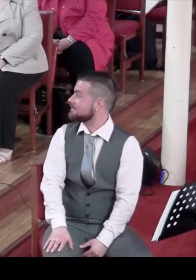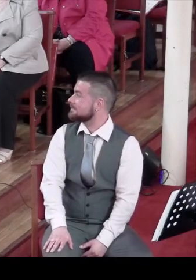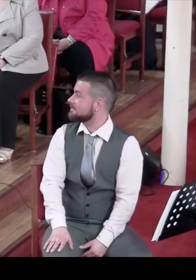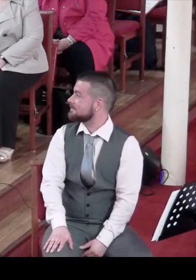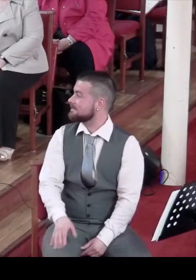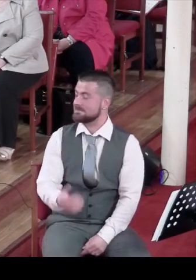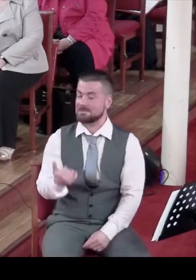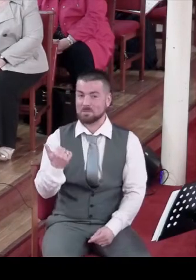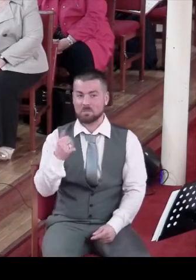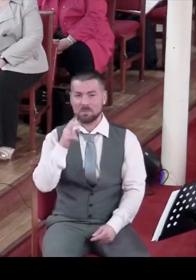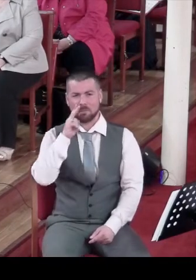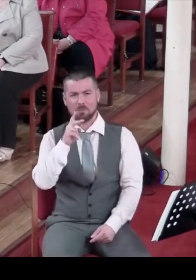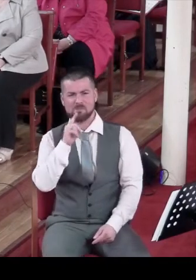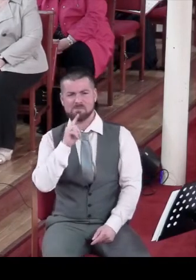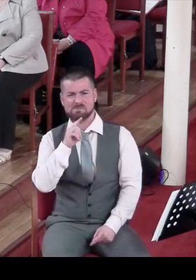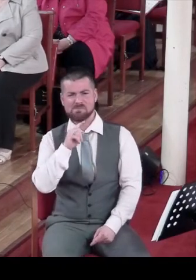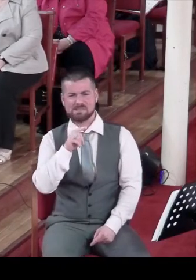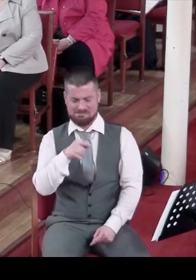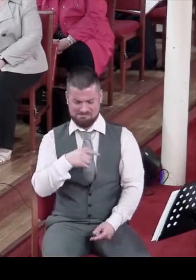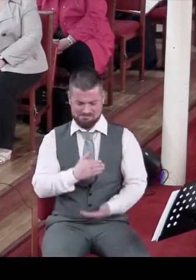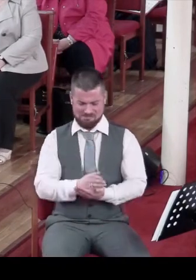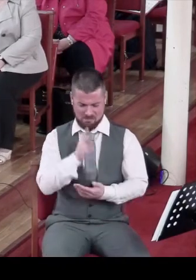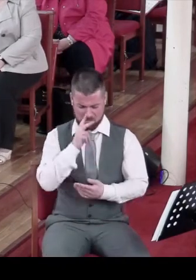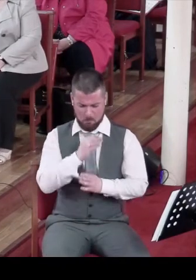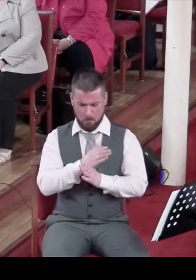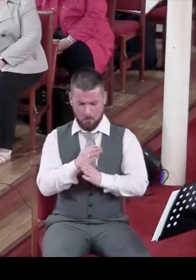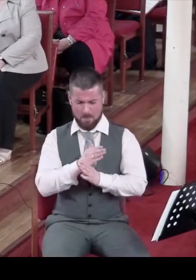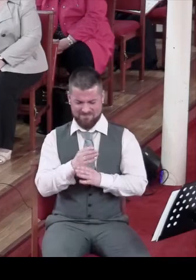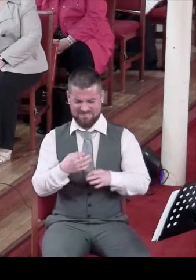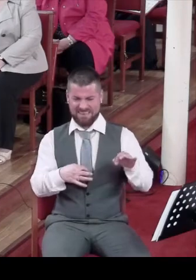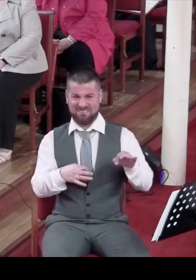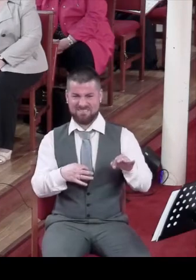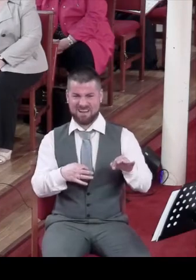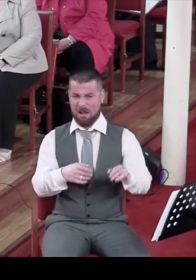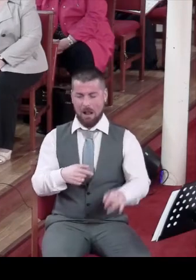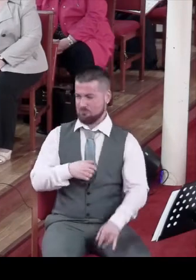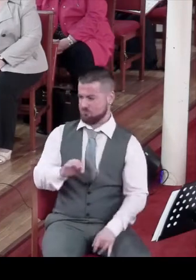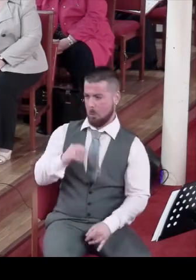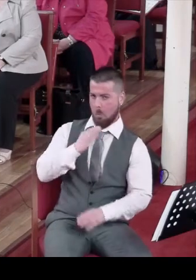enough to receive a long service certificate, but there you go. No. You're not.